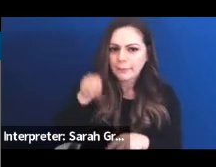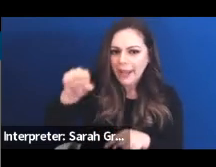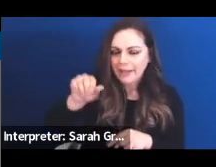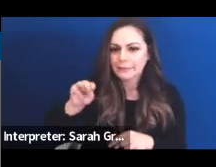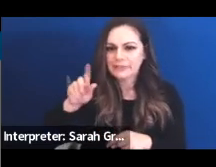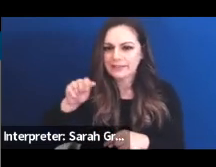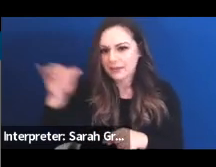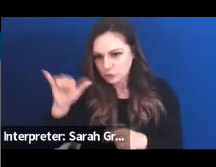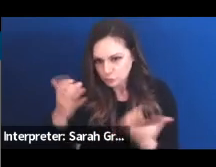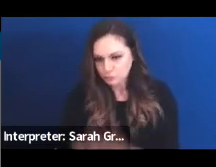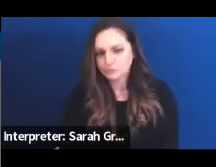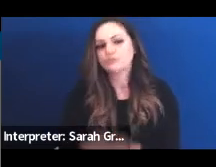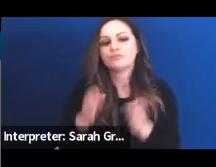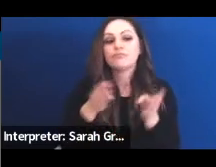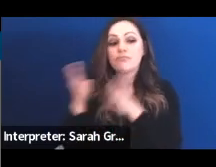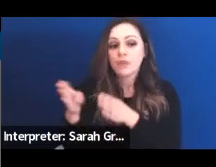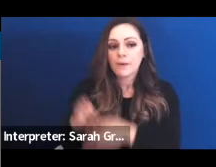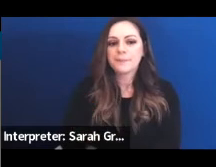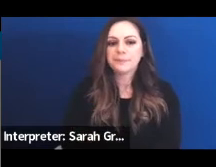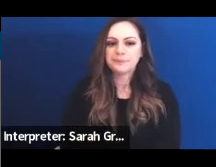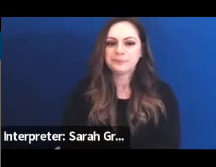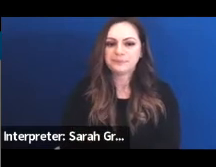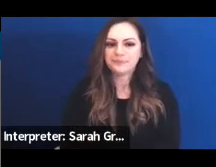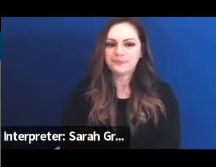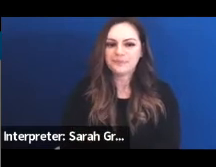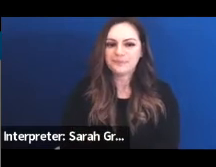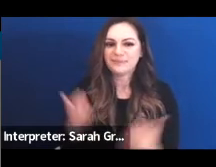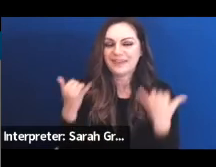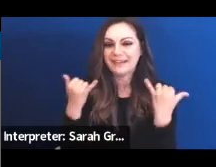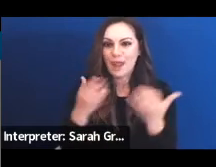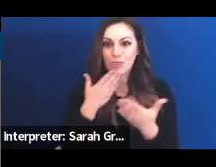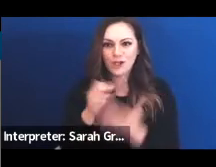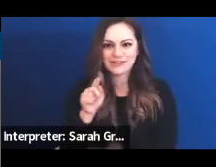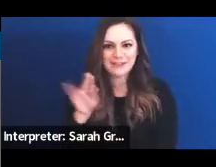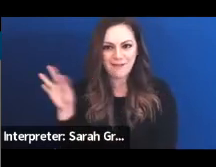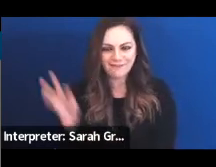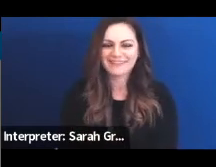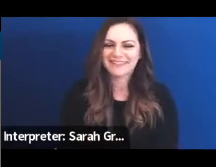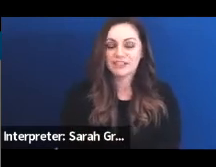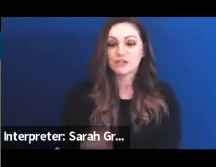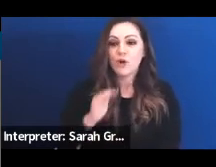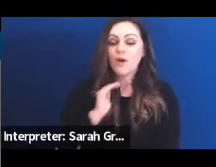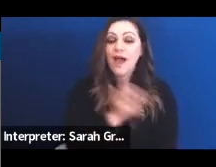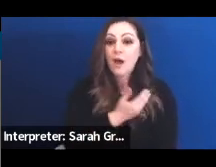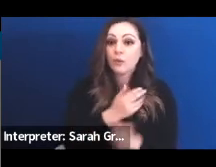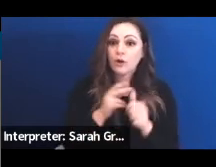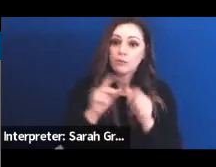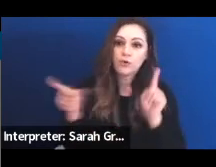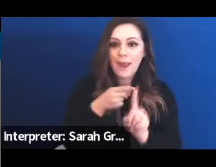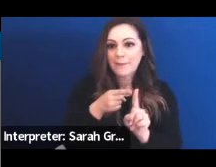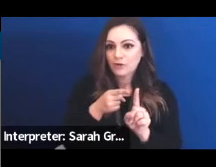Michelle. So now to the good stuff. So our primary content, like I said, are these real